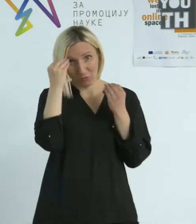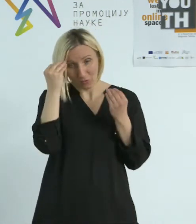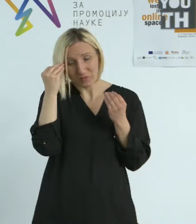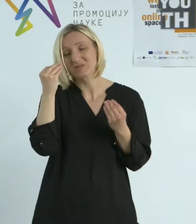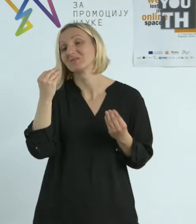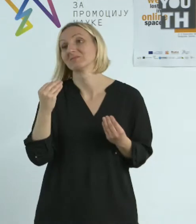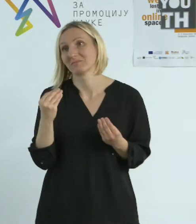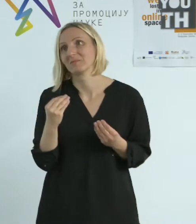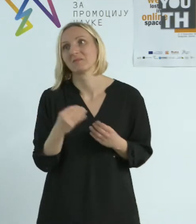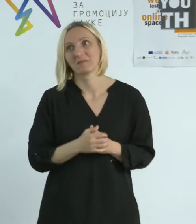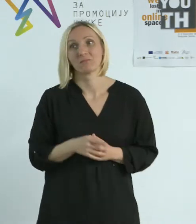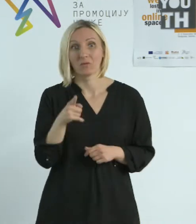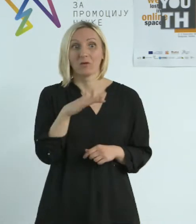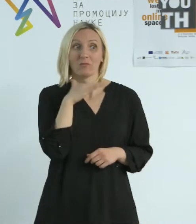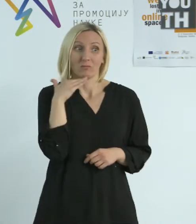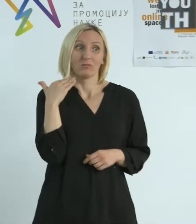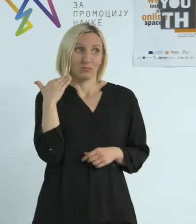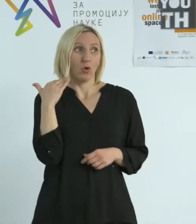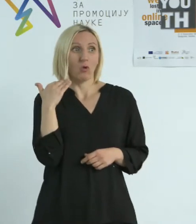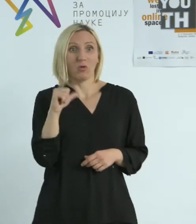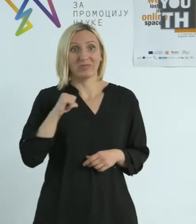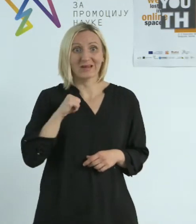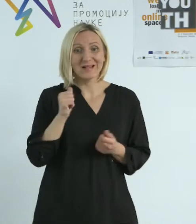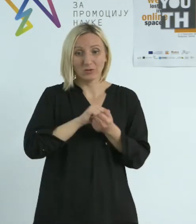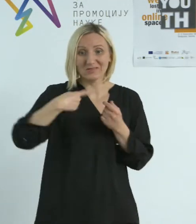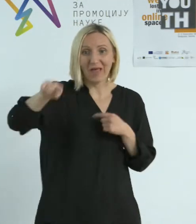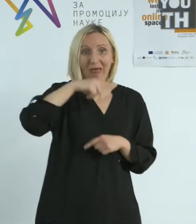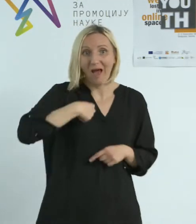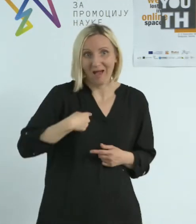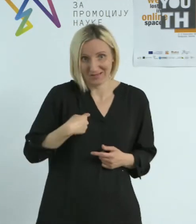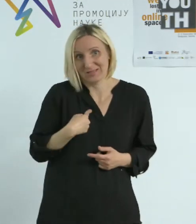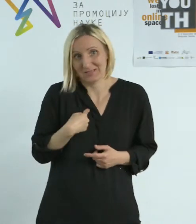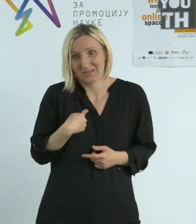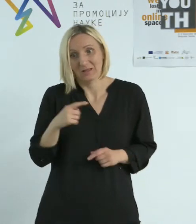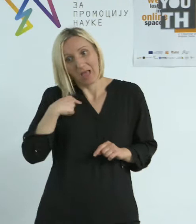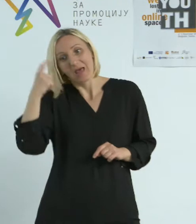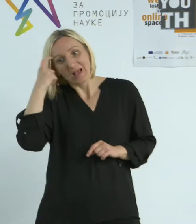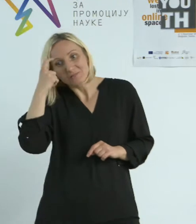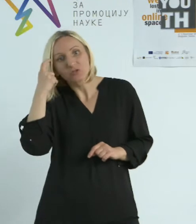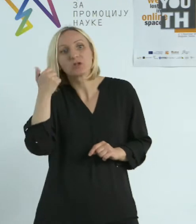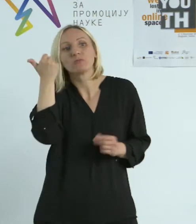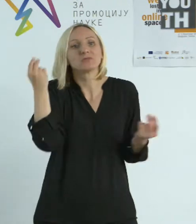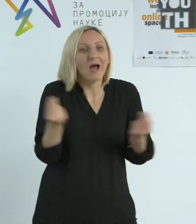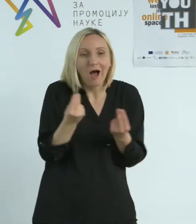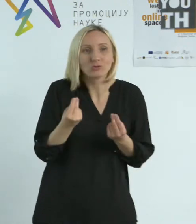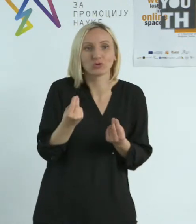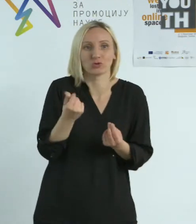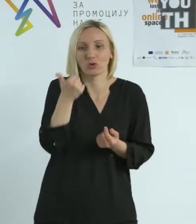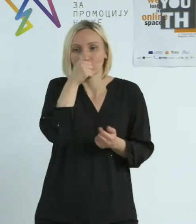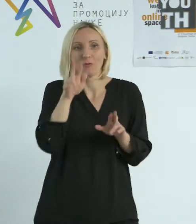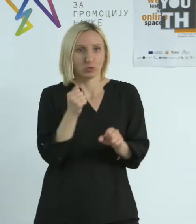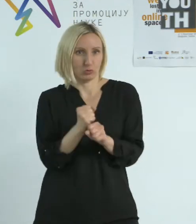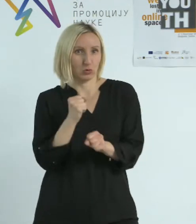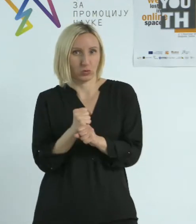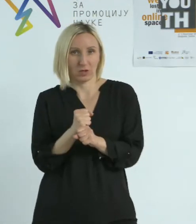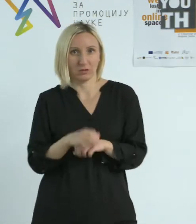of food for thought for us to see what could be possibly the reasons and how we can address that. Something that came to my mind